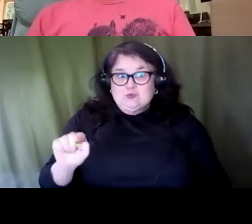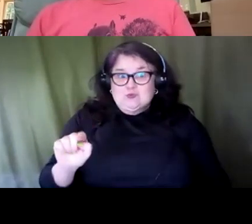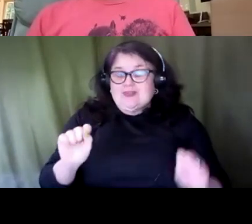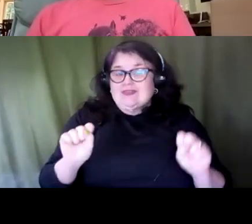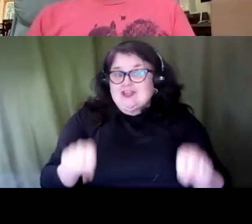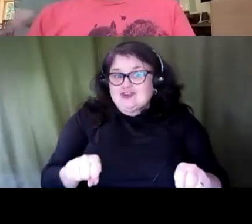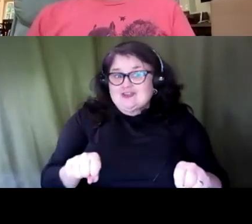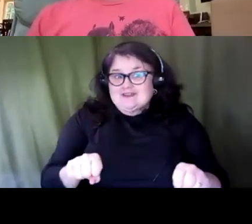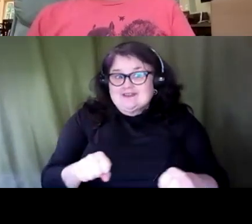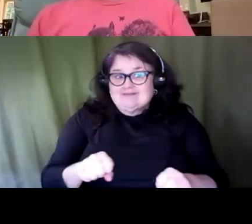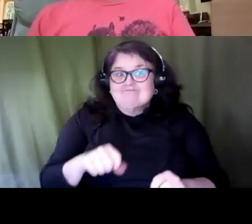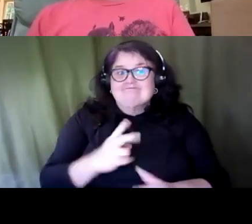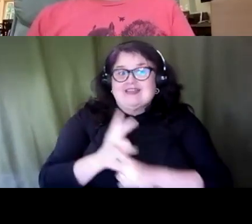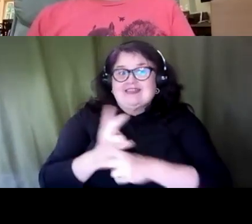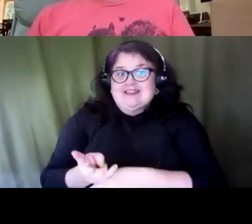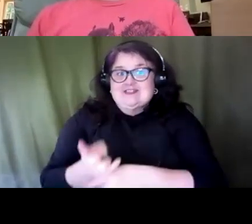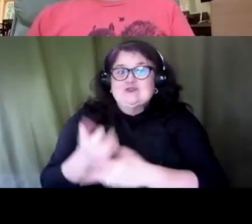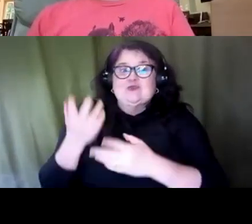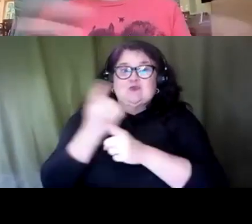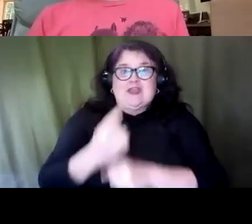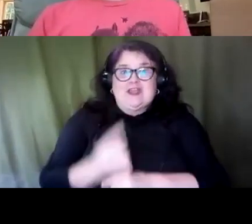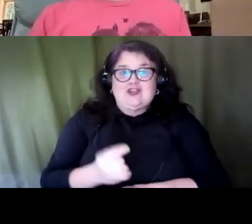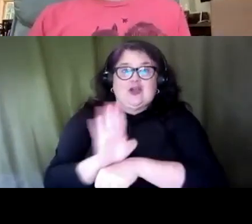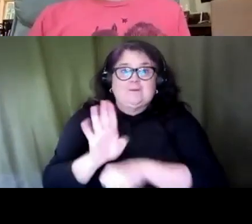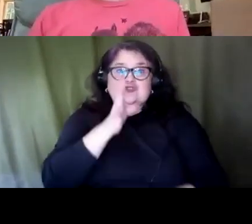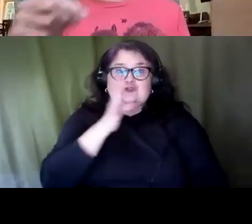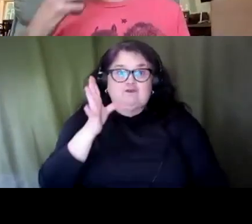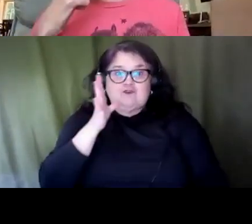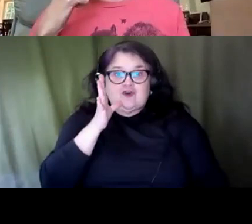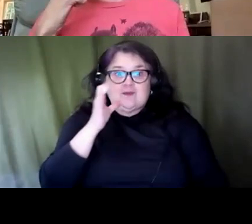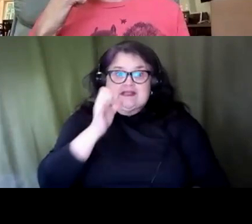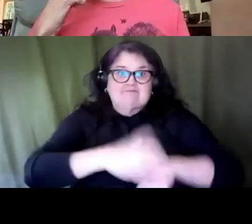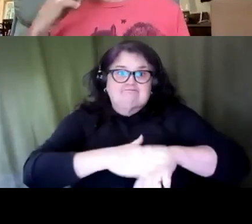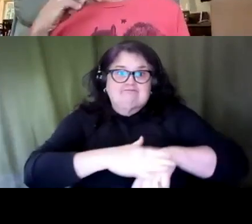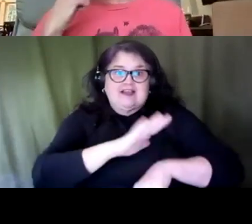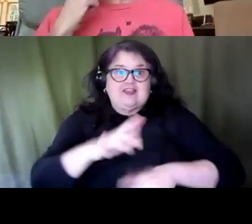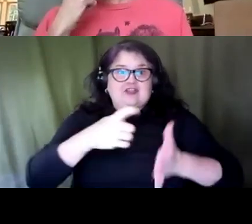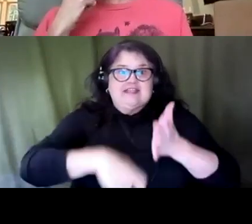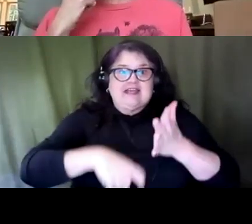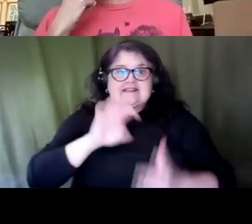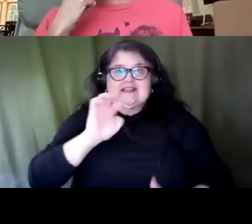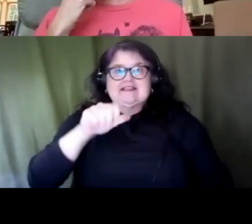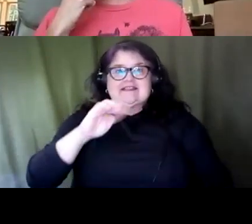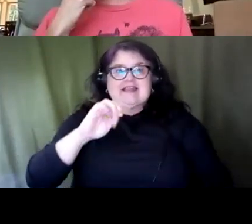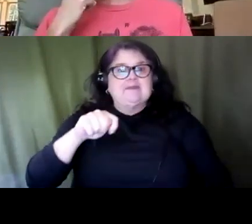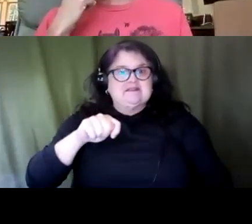fact, lease to a regular commercial farm without having it threaten their tax exempt status as a 501c3. So